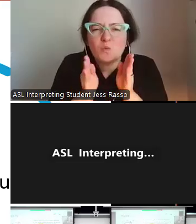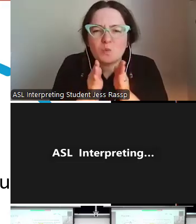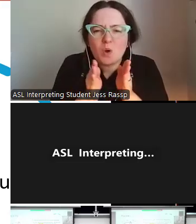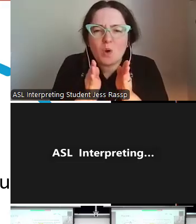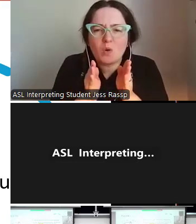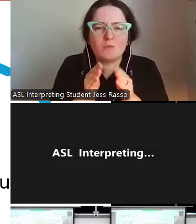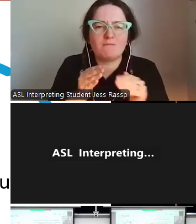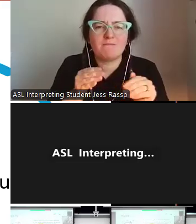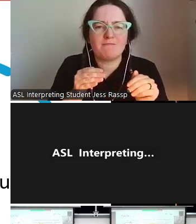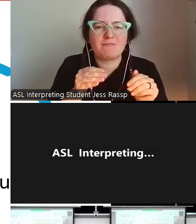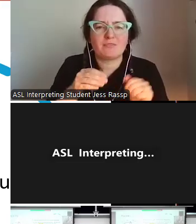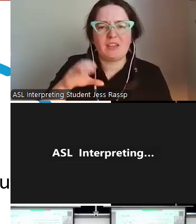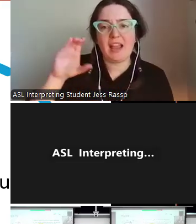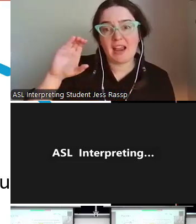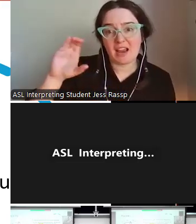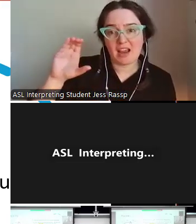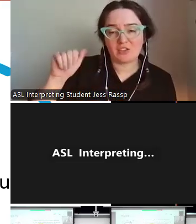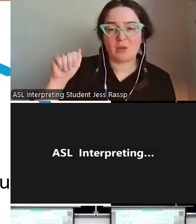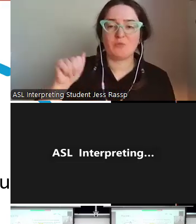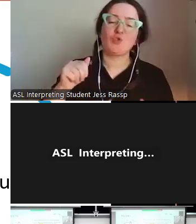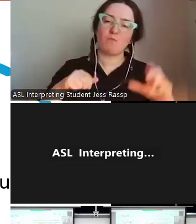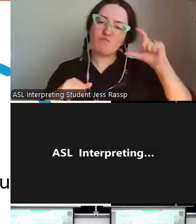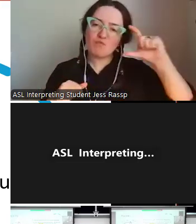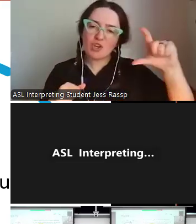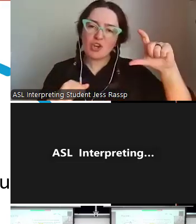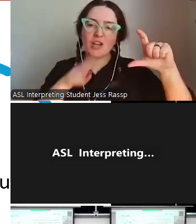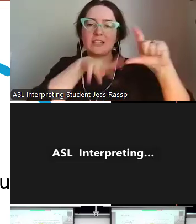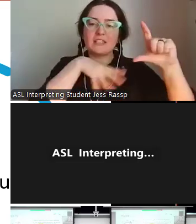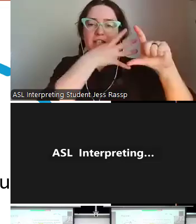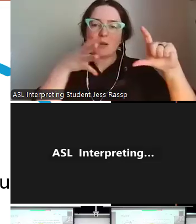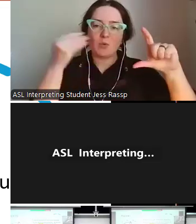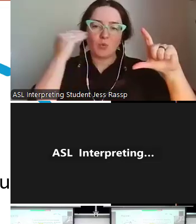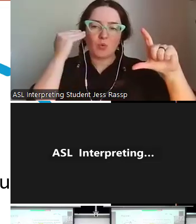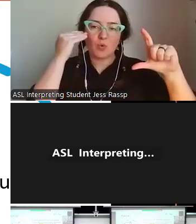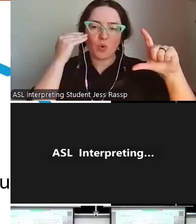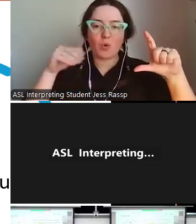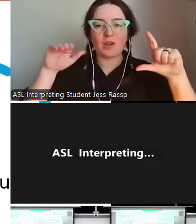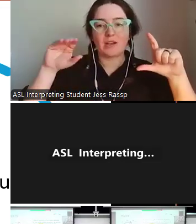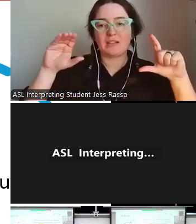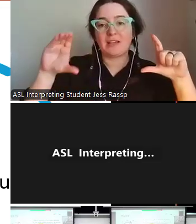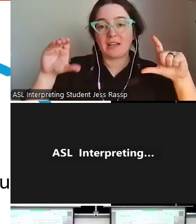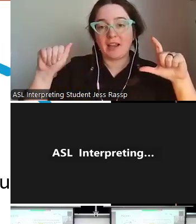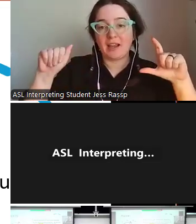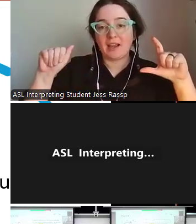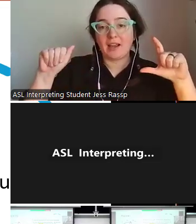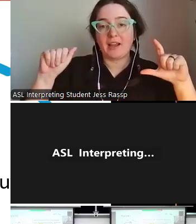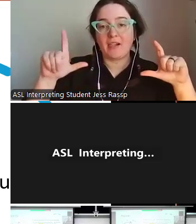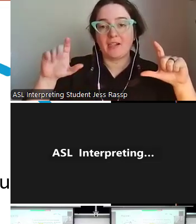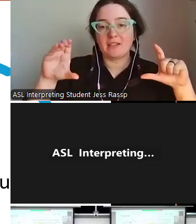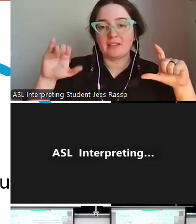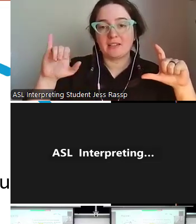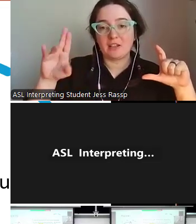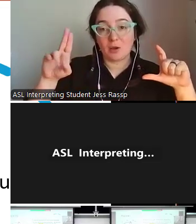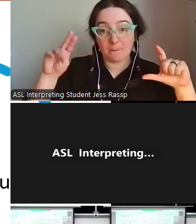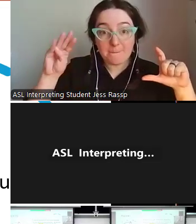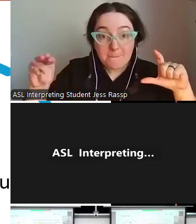calcium activated potassium channels. So SK channels. I'm just going to say SK channels from now on because, you know, right?